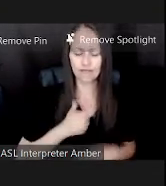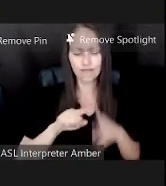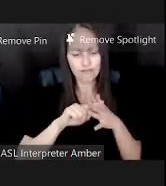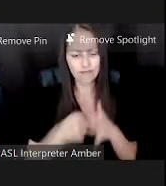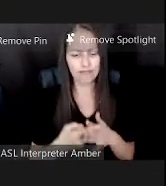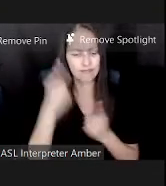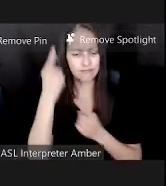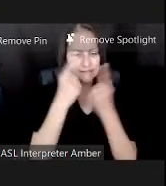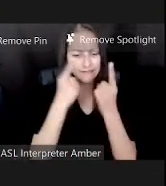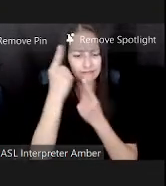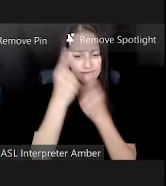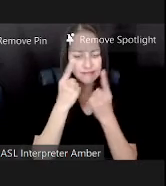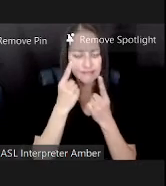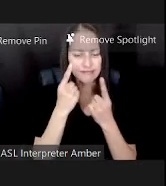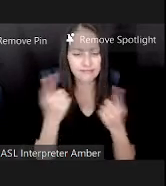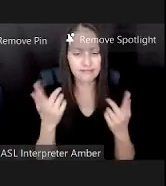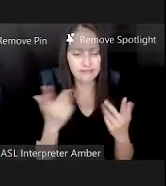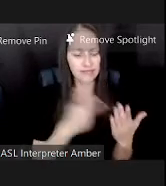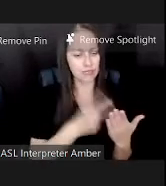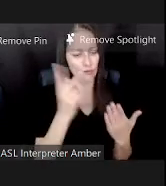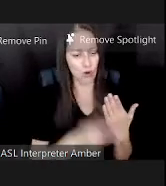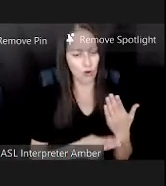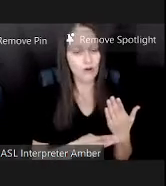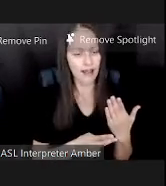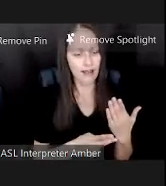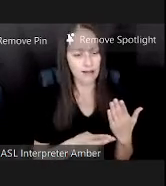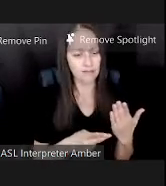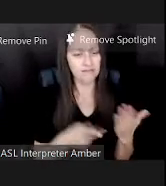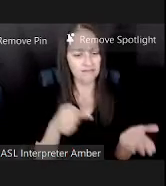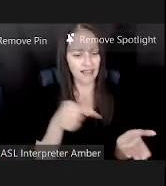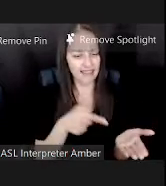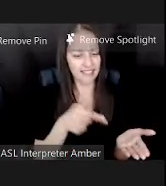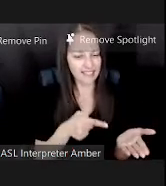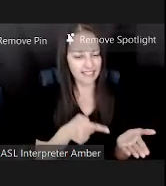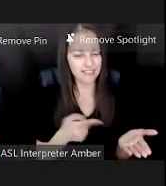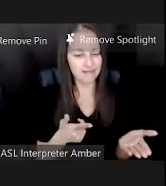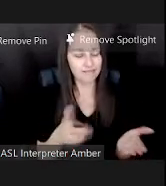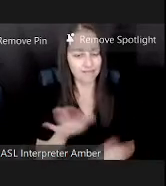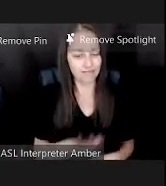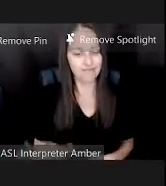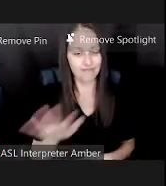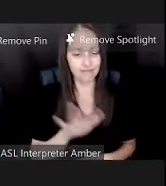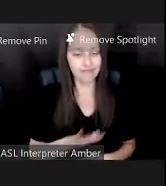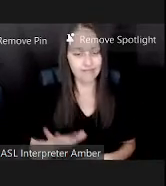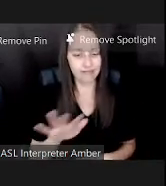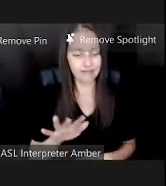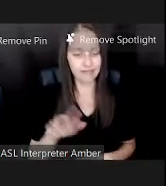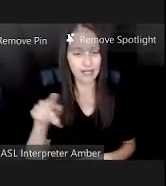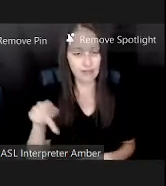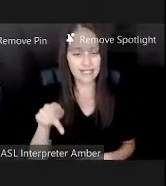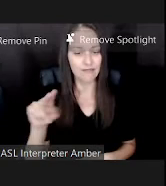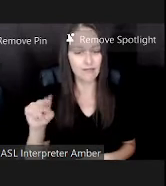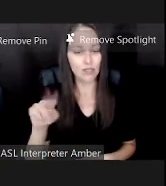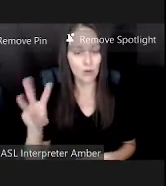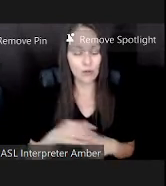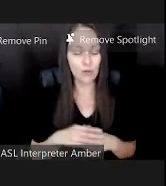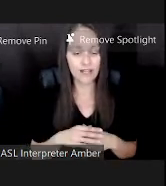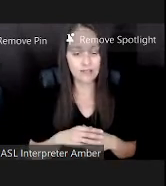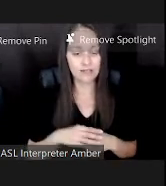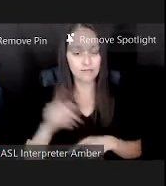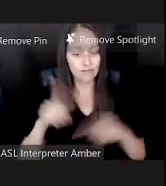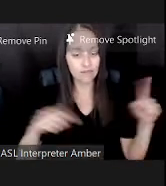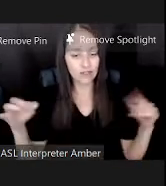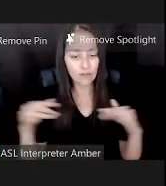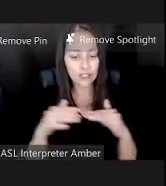how does a program in this particular area of the Pacific Northwest with a lot of diversity and